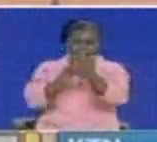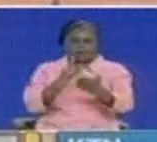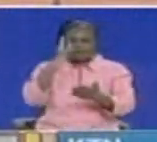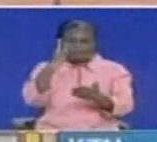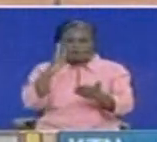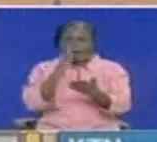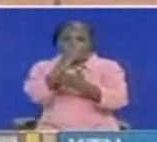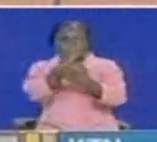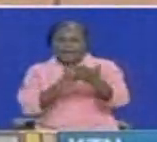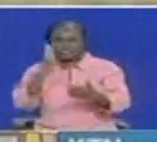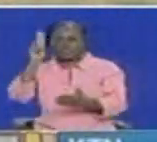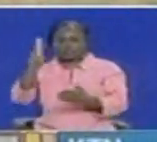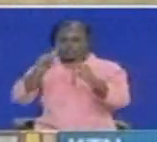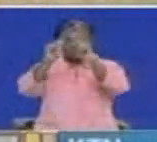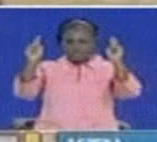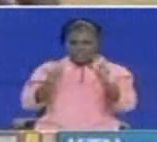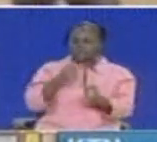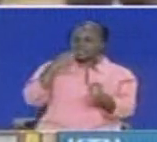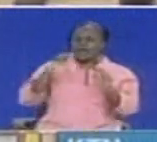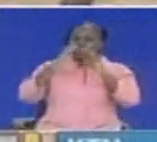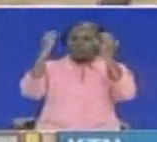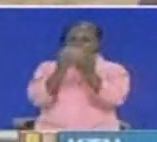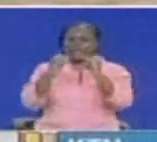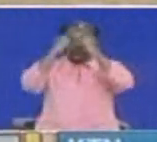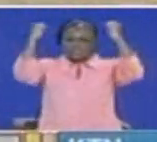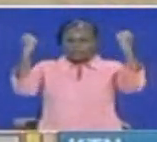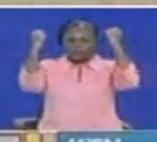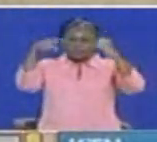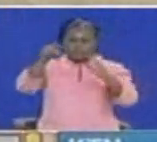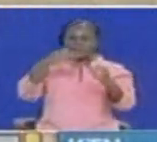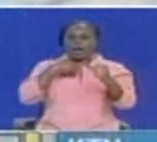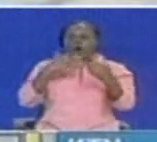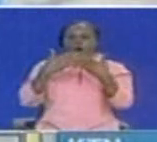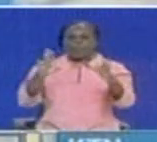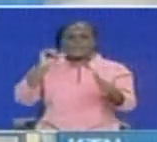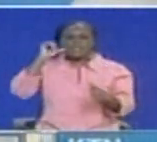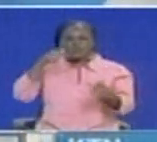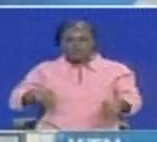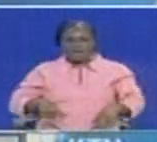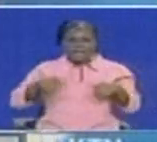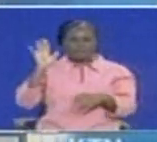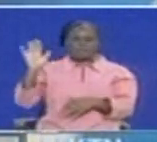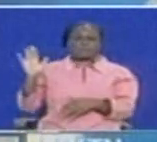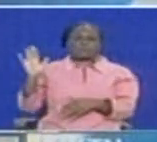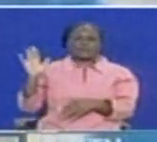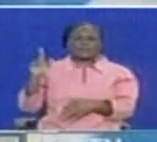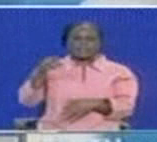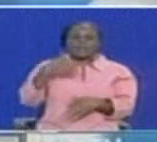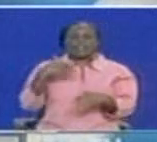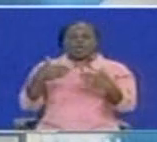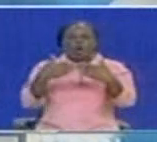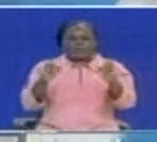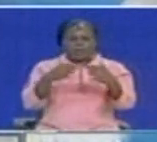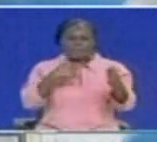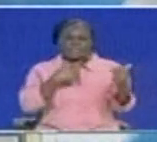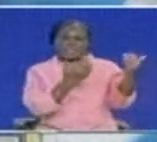4x200 meters Kenyan team, and he says the world championships heralds a new chapter in his career. A big event for sprinters, and it's an opening,